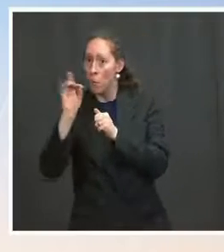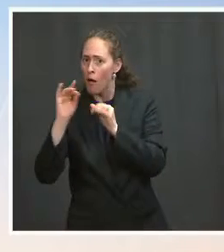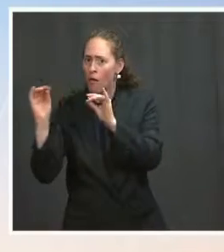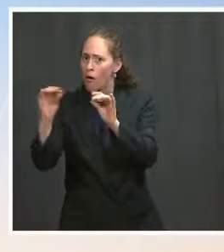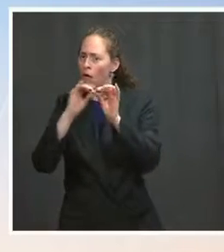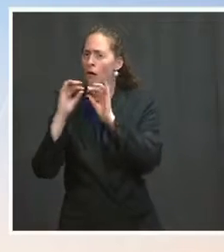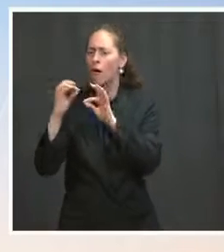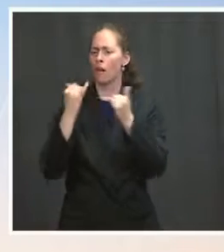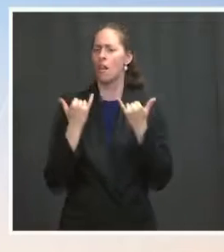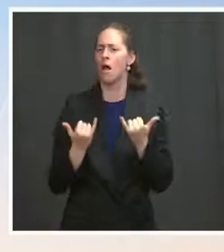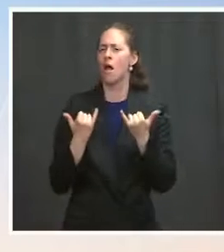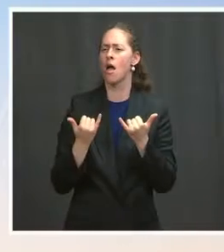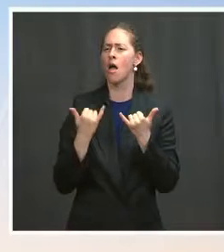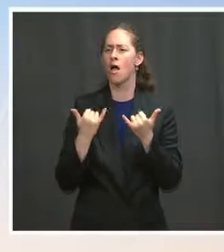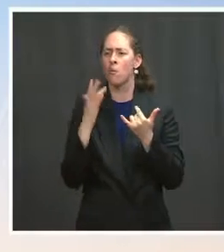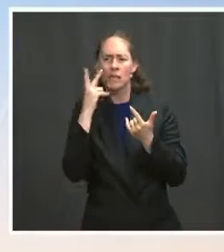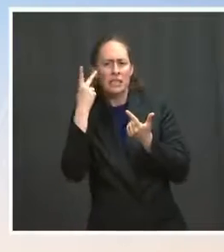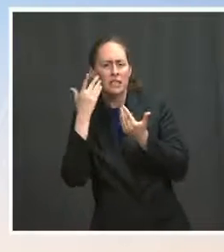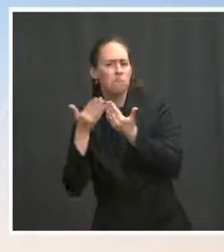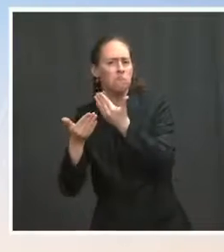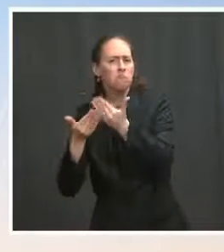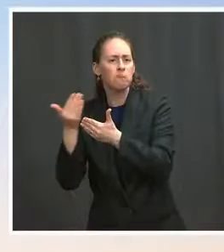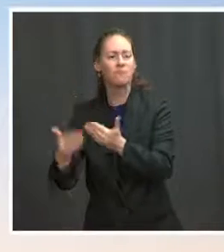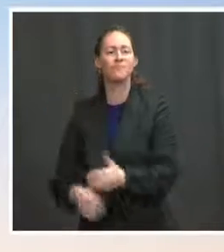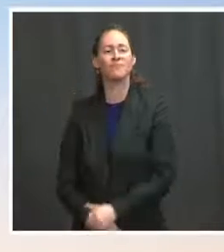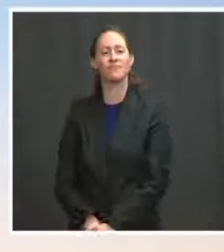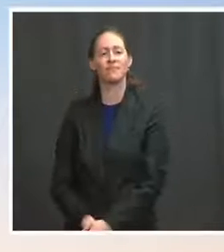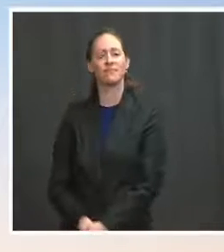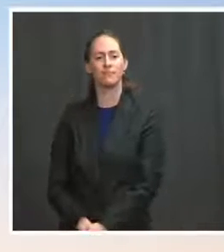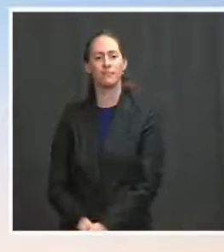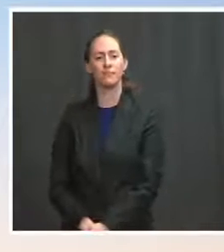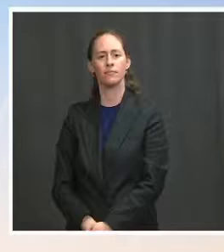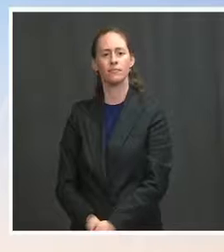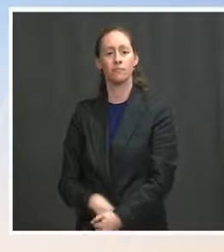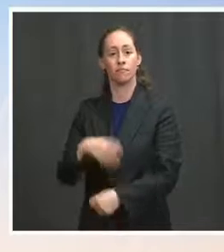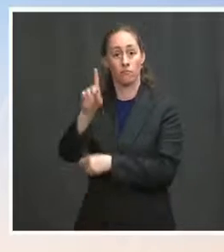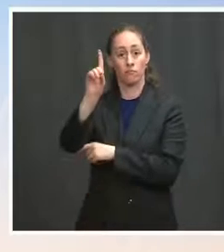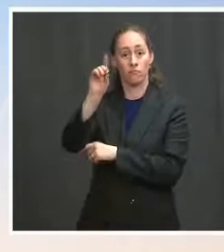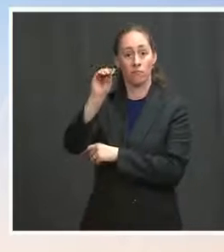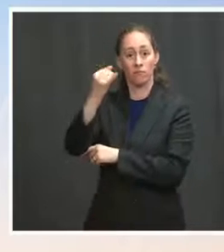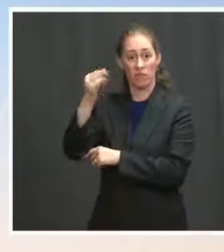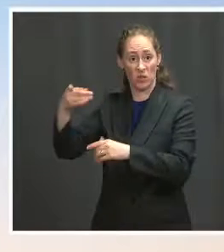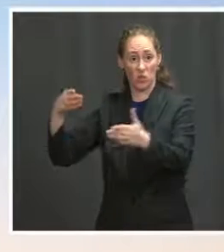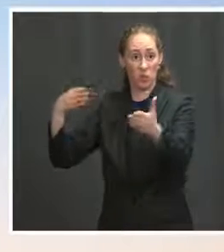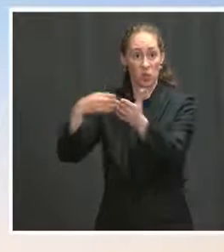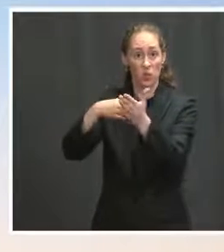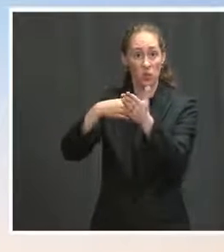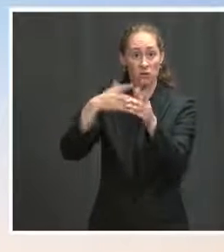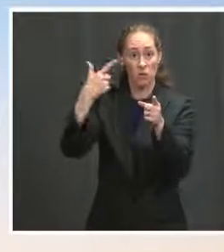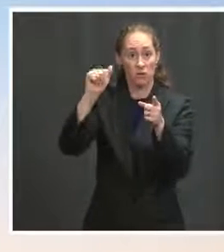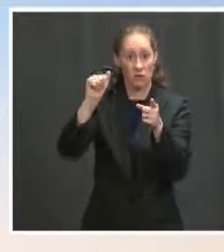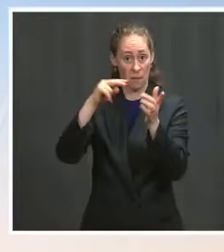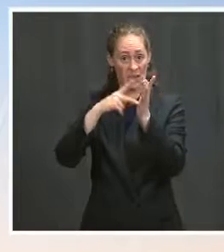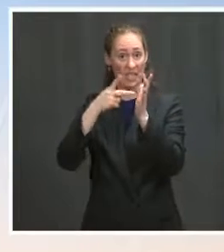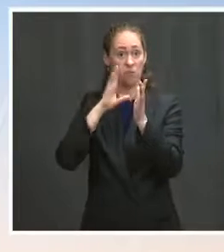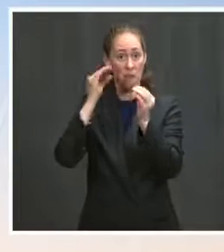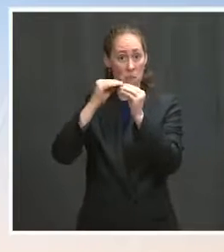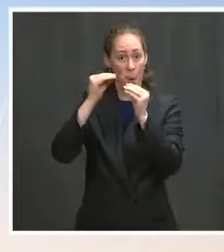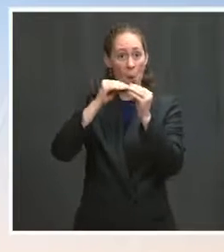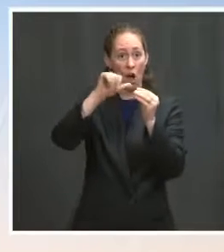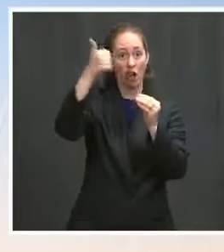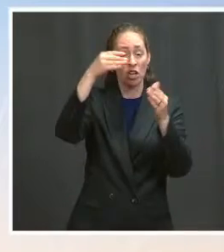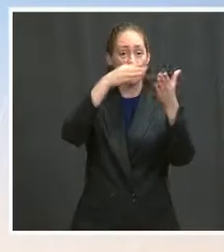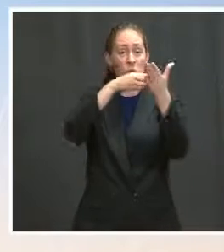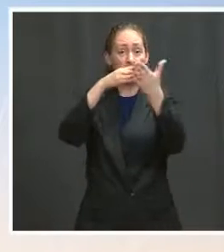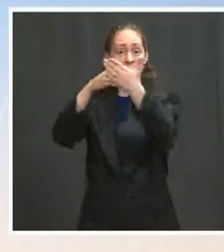coming weeks. And then with the DOJ suing Georgia, is this the beginning of more lawsuits against similar efforts in other states? Has